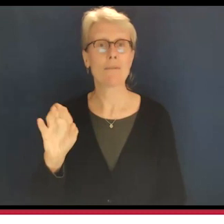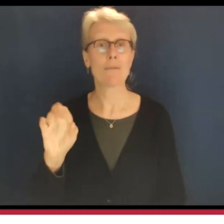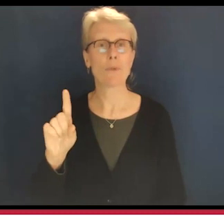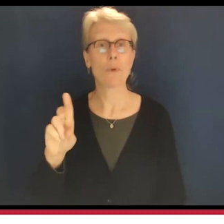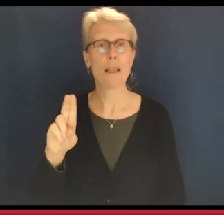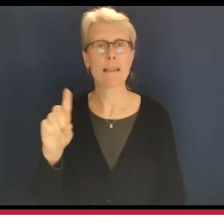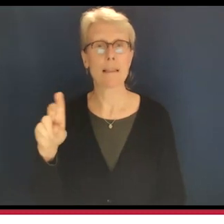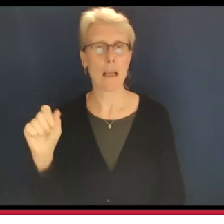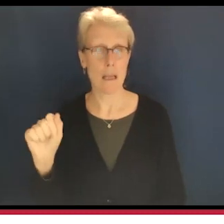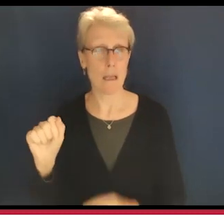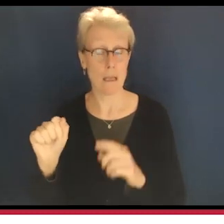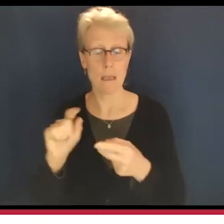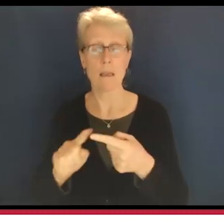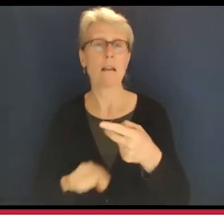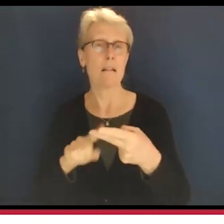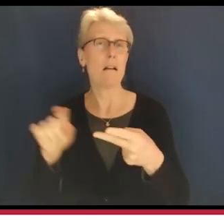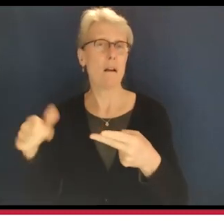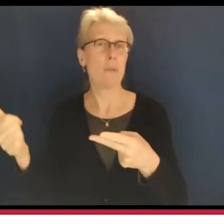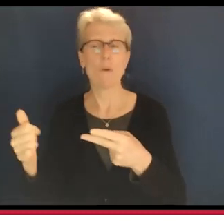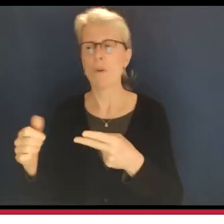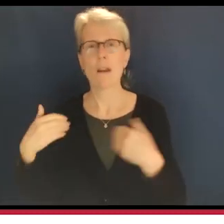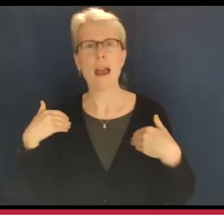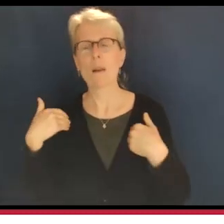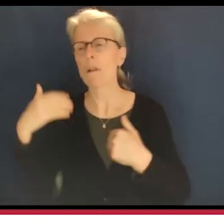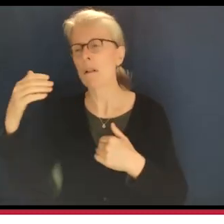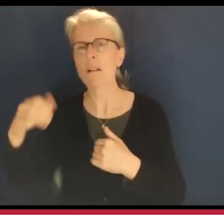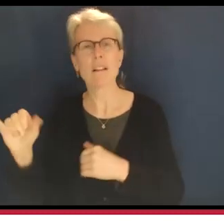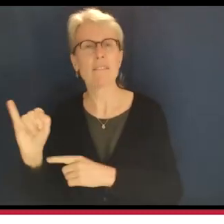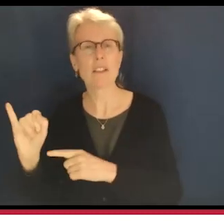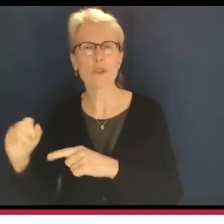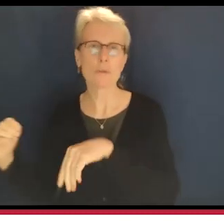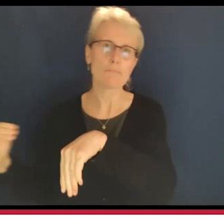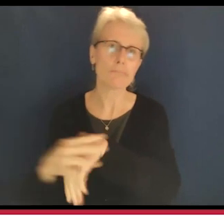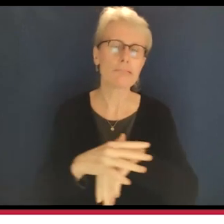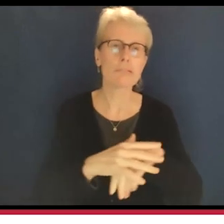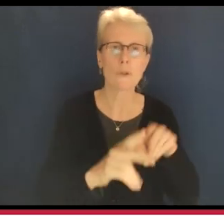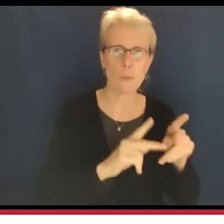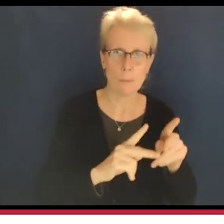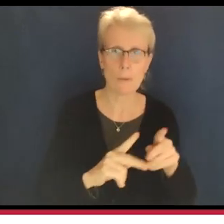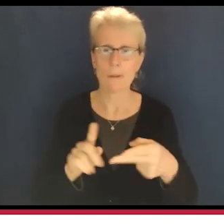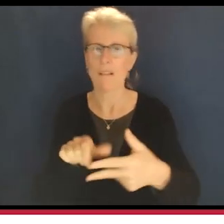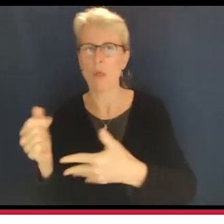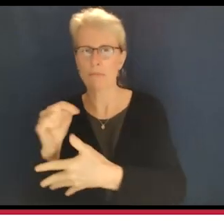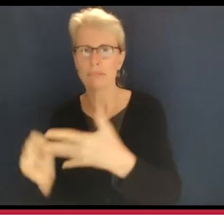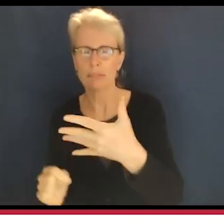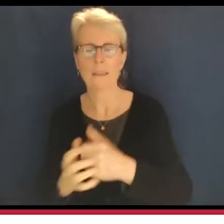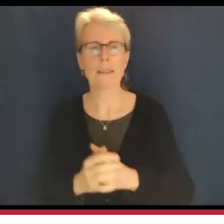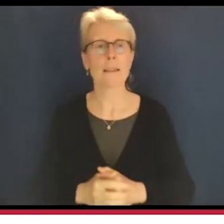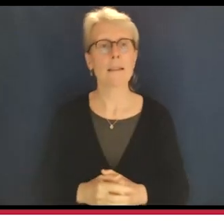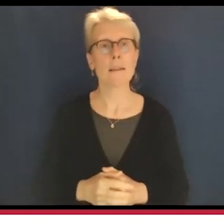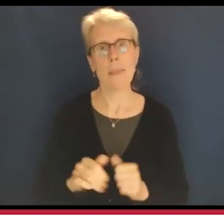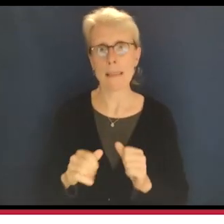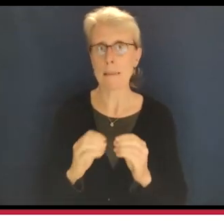other possible spillovers from animals to people. And there's been a little bit of work on whether this